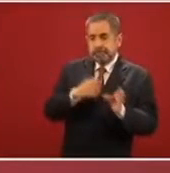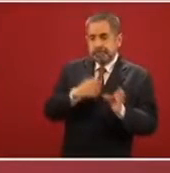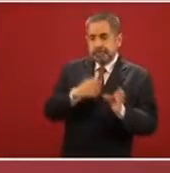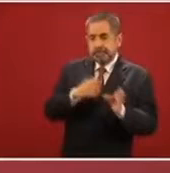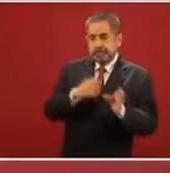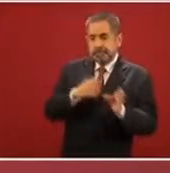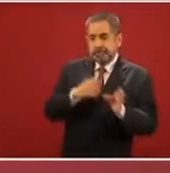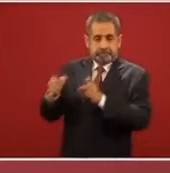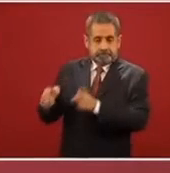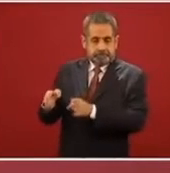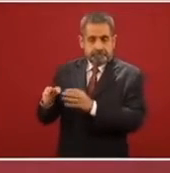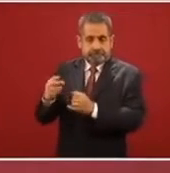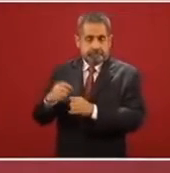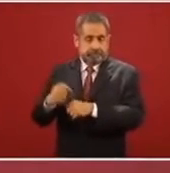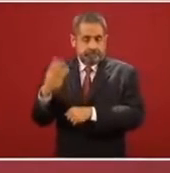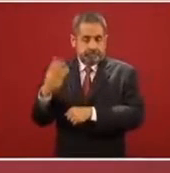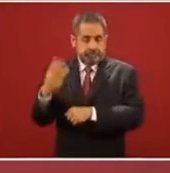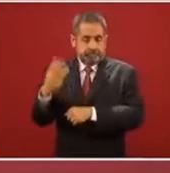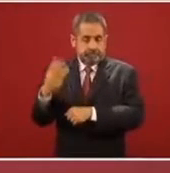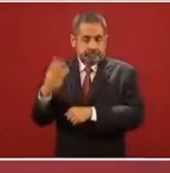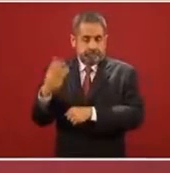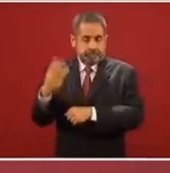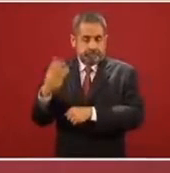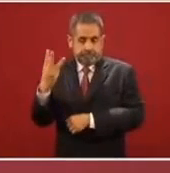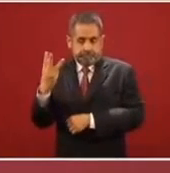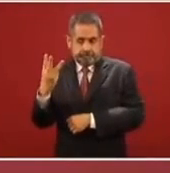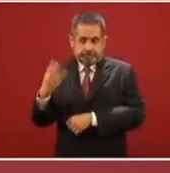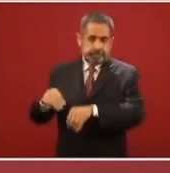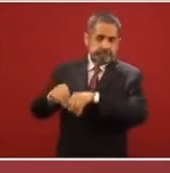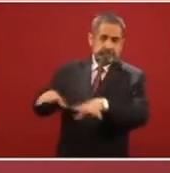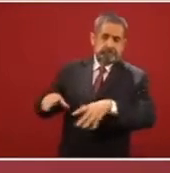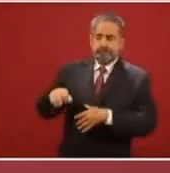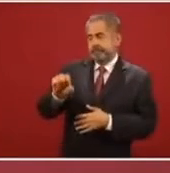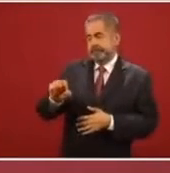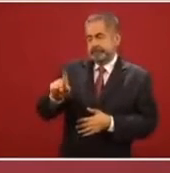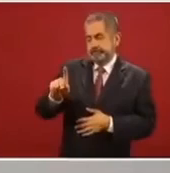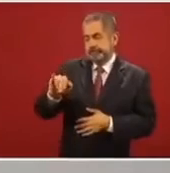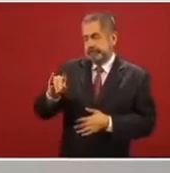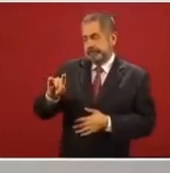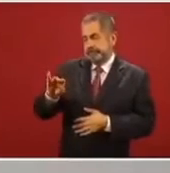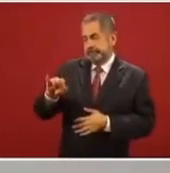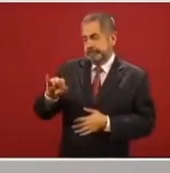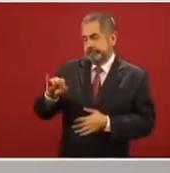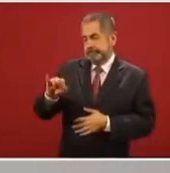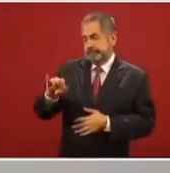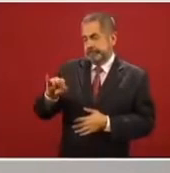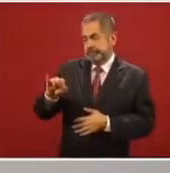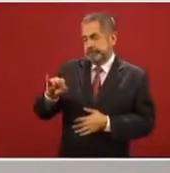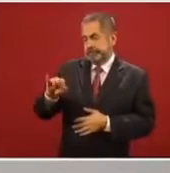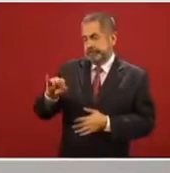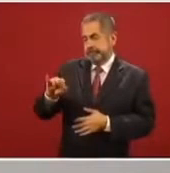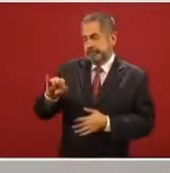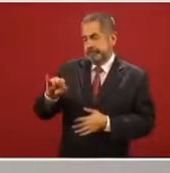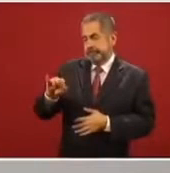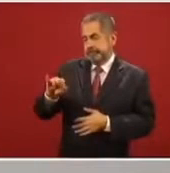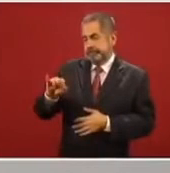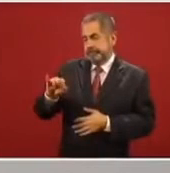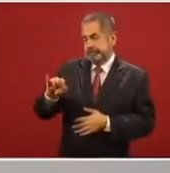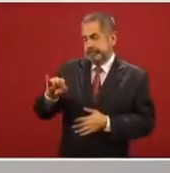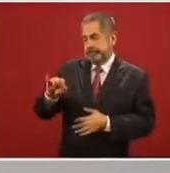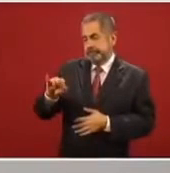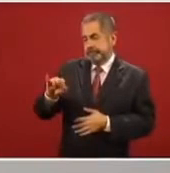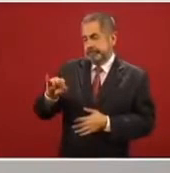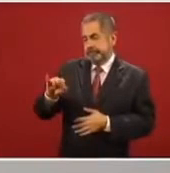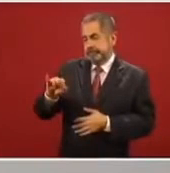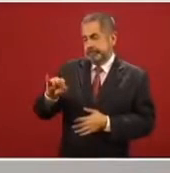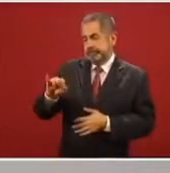disseminated transmission o epidémica, or epidemic, en donde ya no es posible tener where it is no